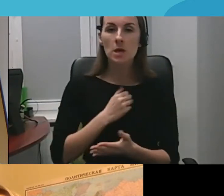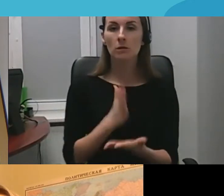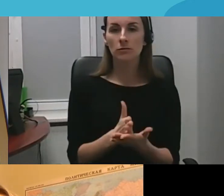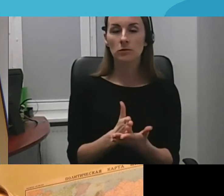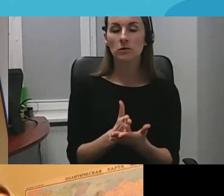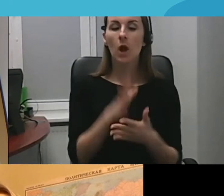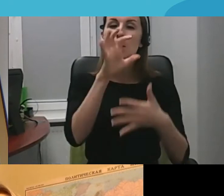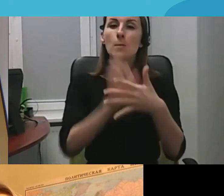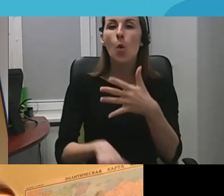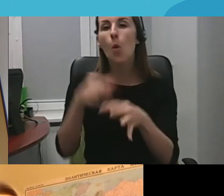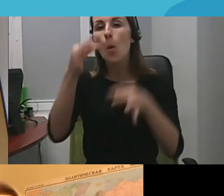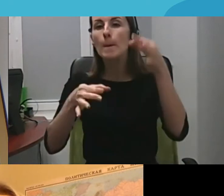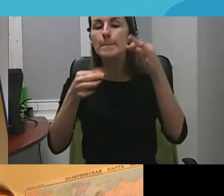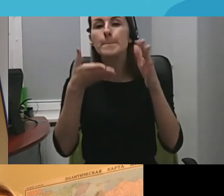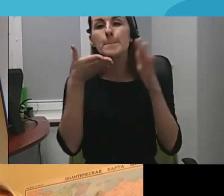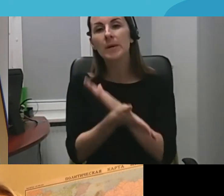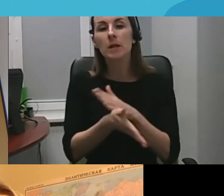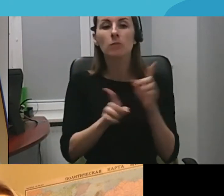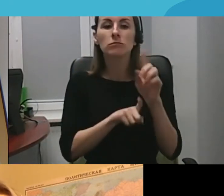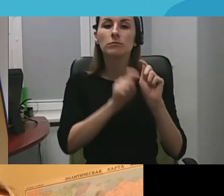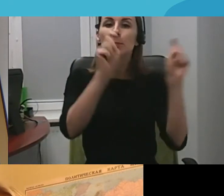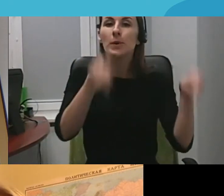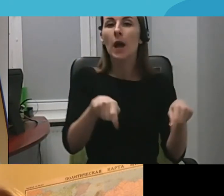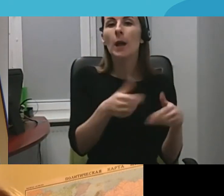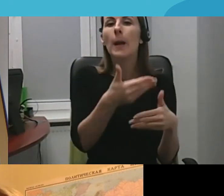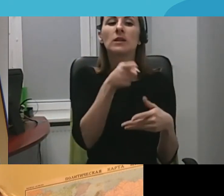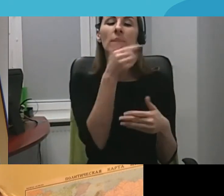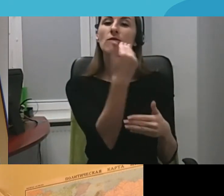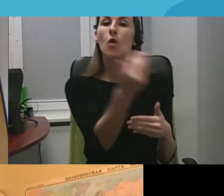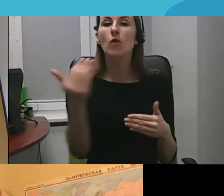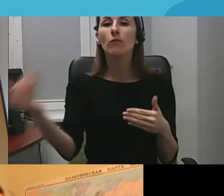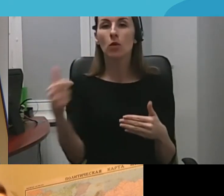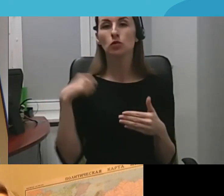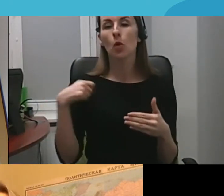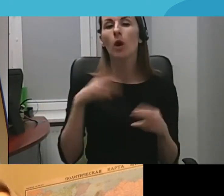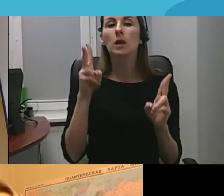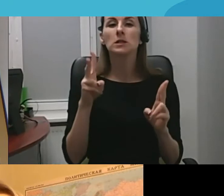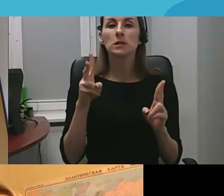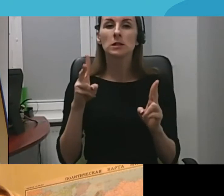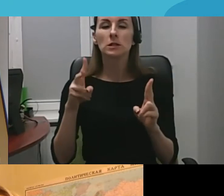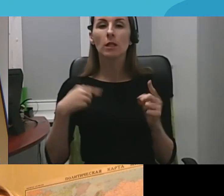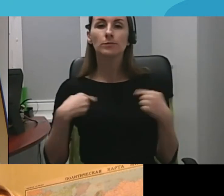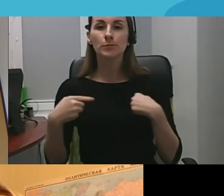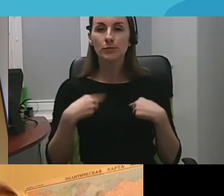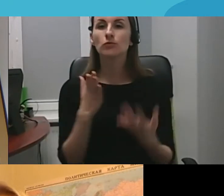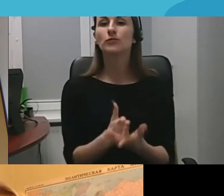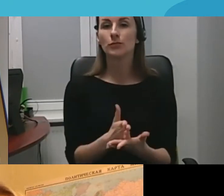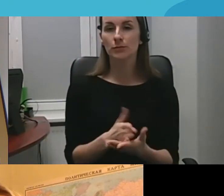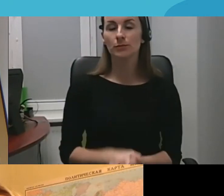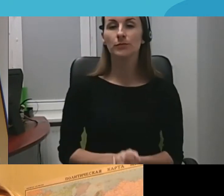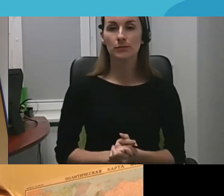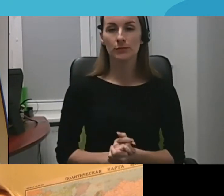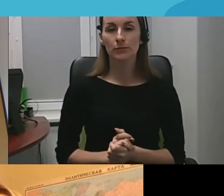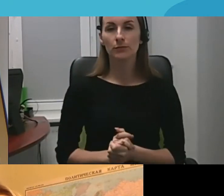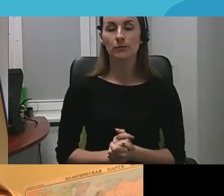people. And here it's very, I mean, we are highly supporting the idea of